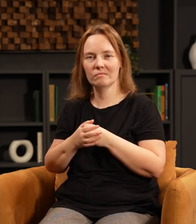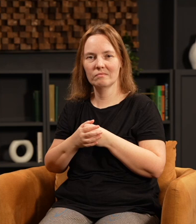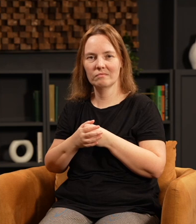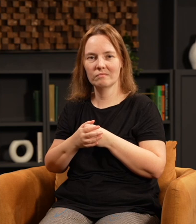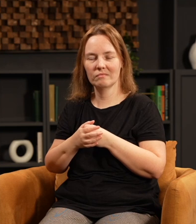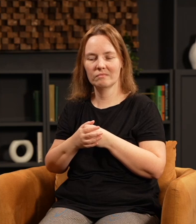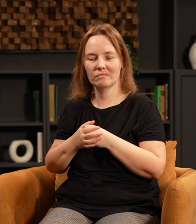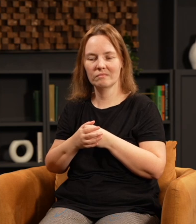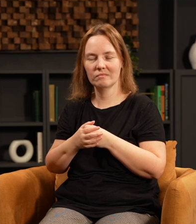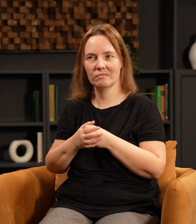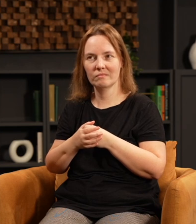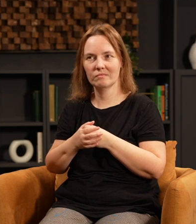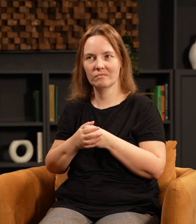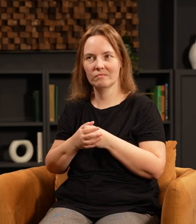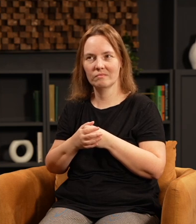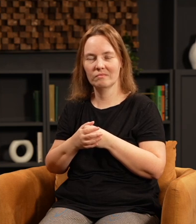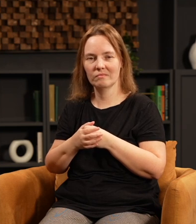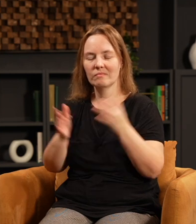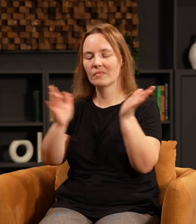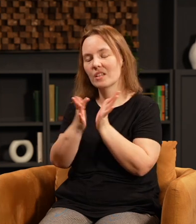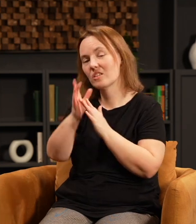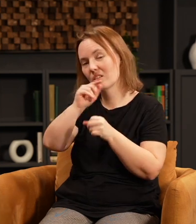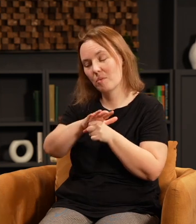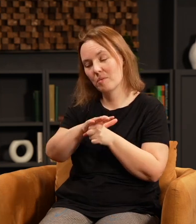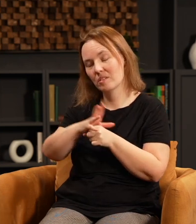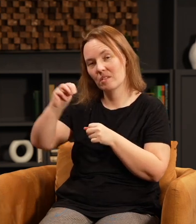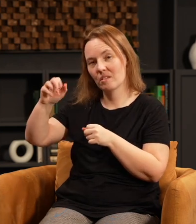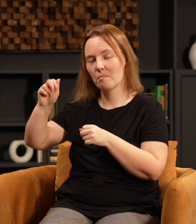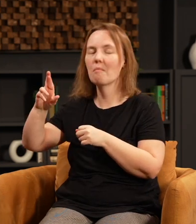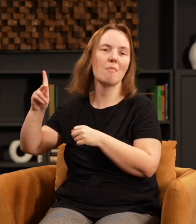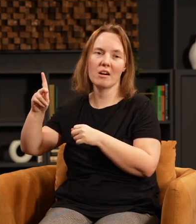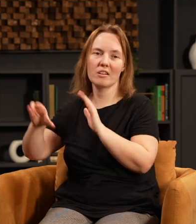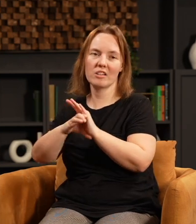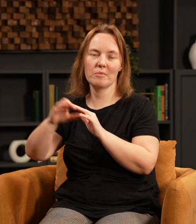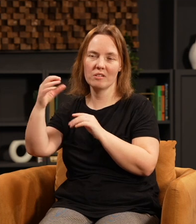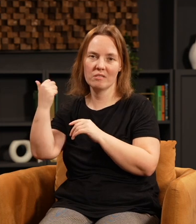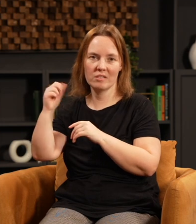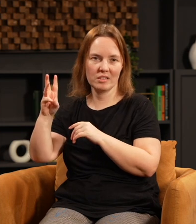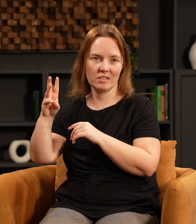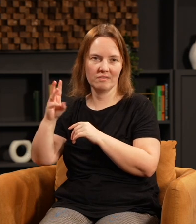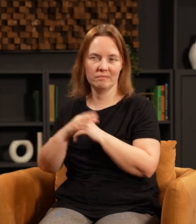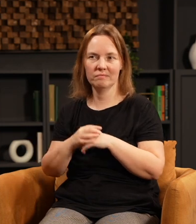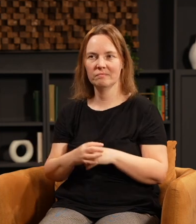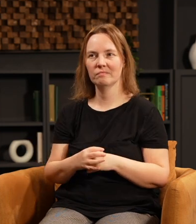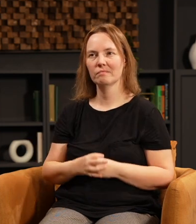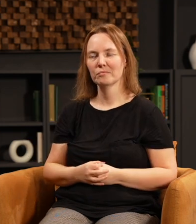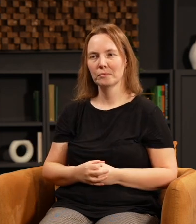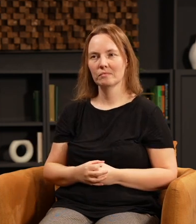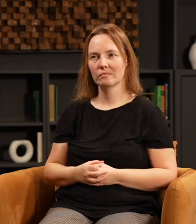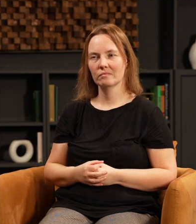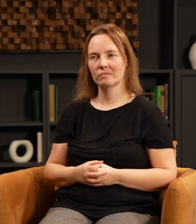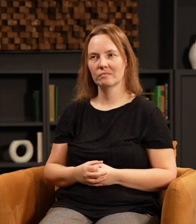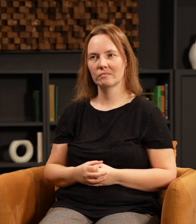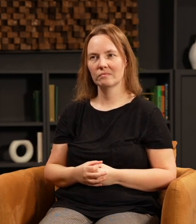song. Jesus promised in Mark 16. Will you read it with me? These signs will follow those